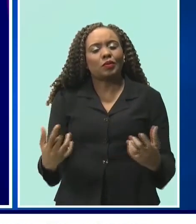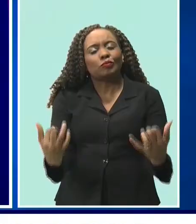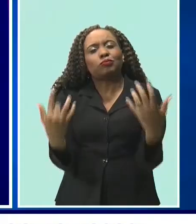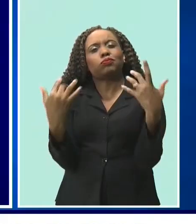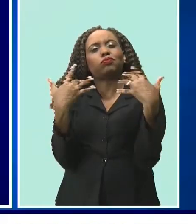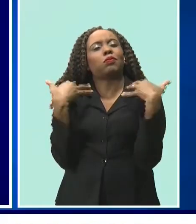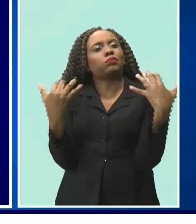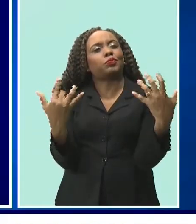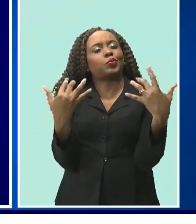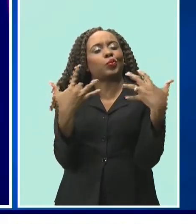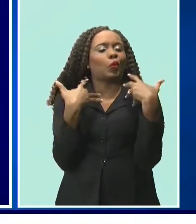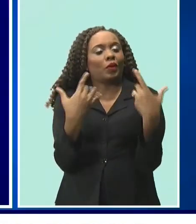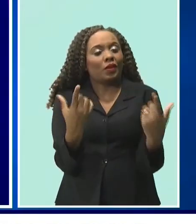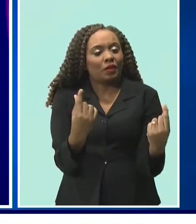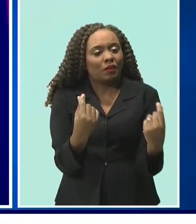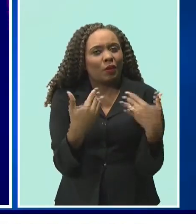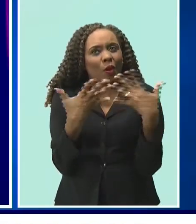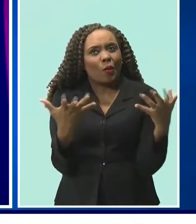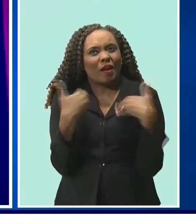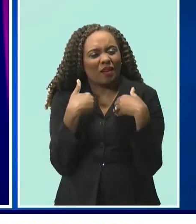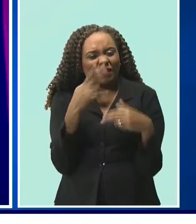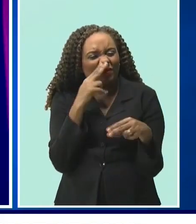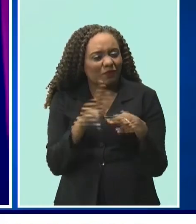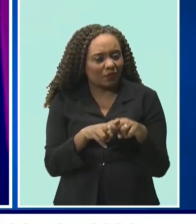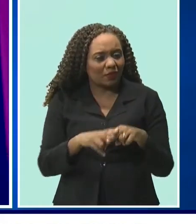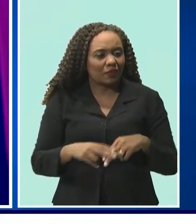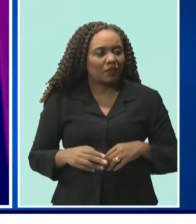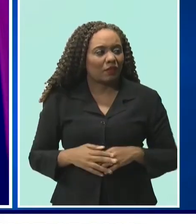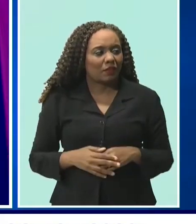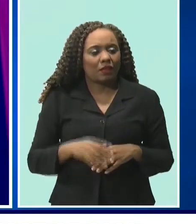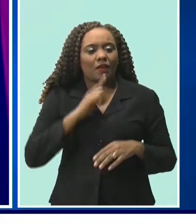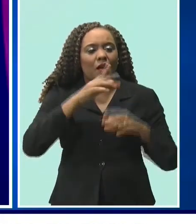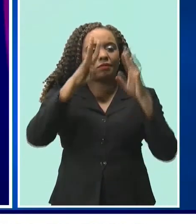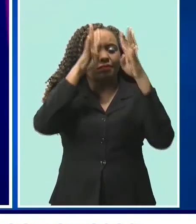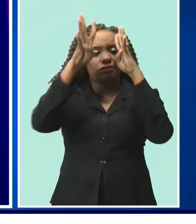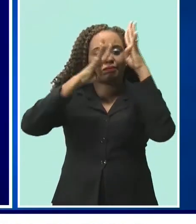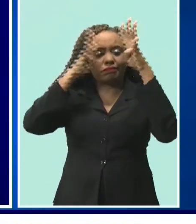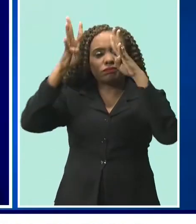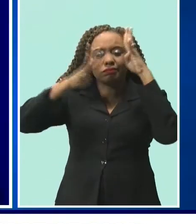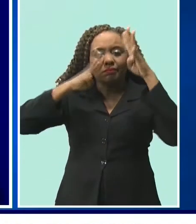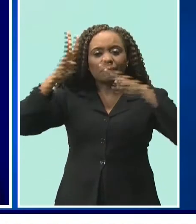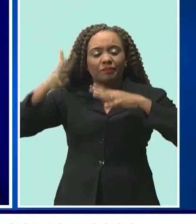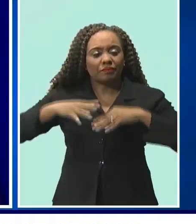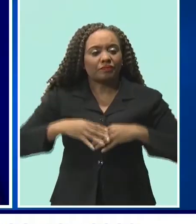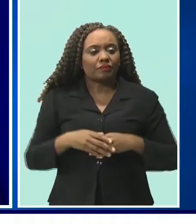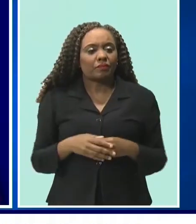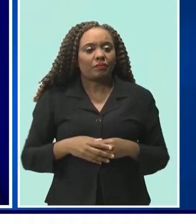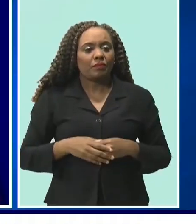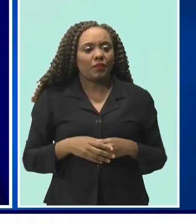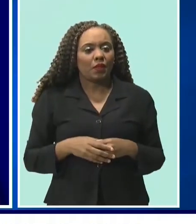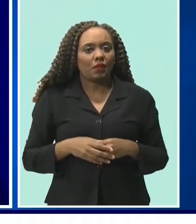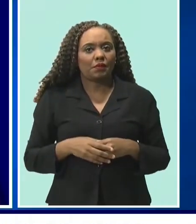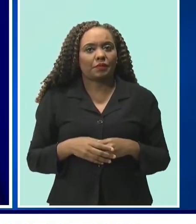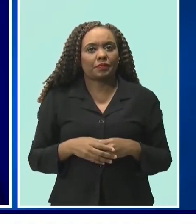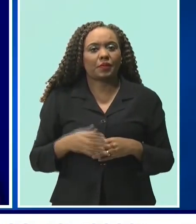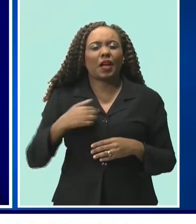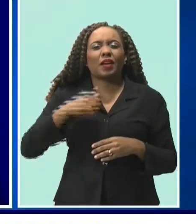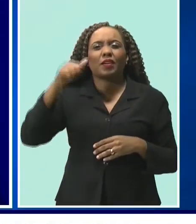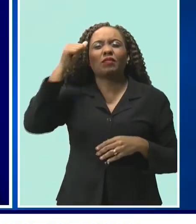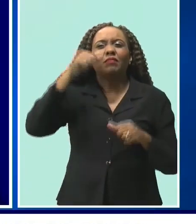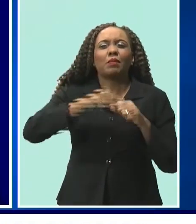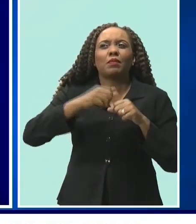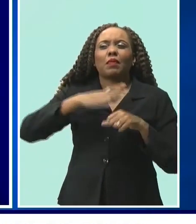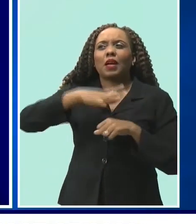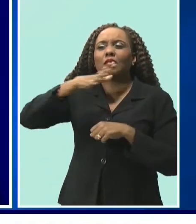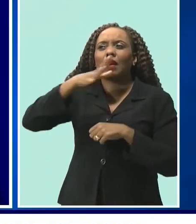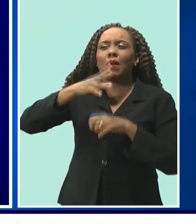like doing, you know, having fun. So creating that, it always, I had flashbacks of how she used to tell me